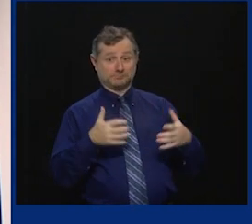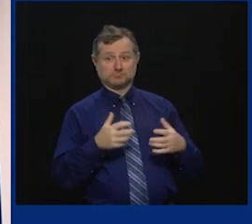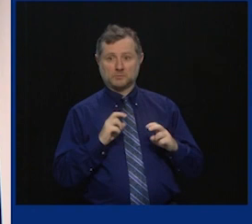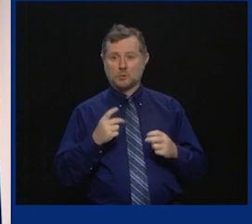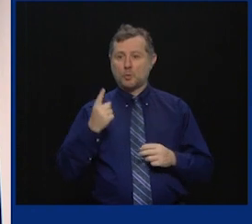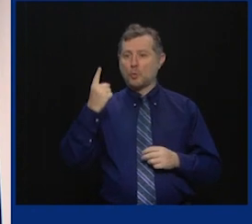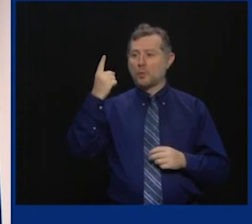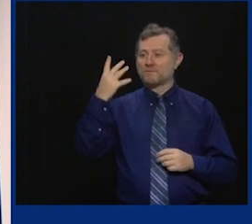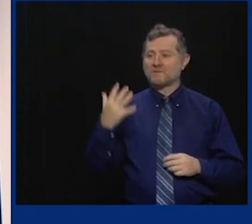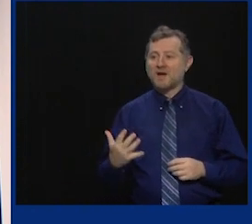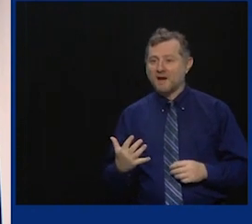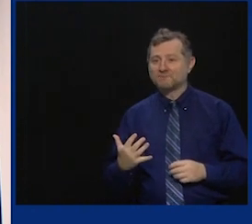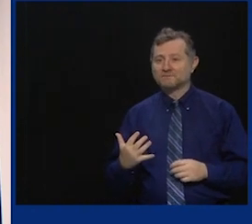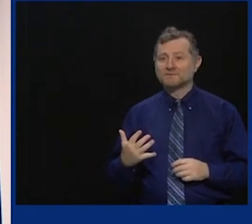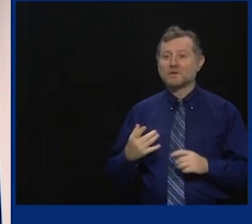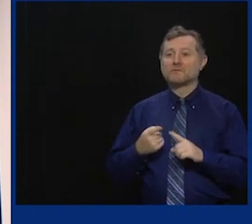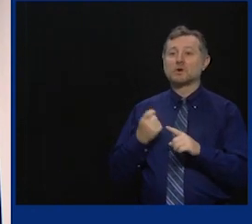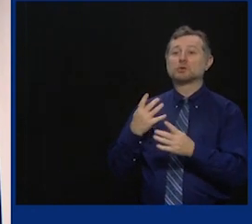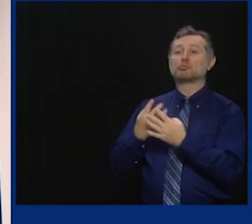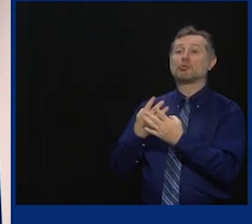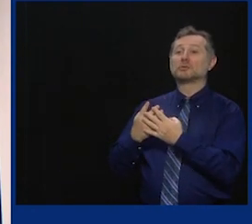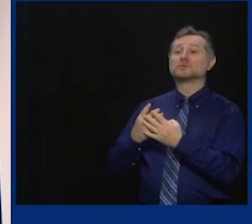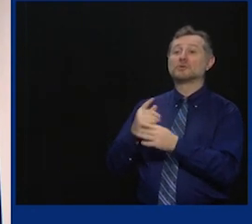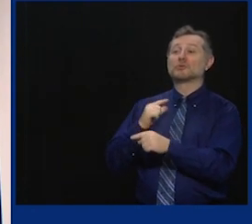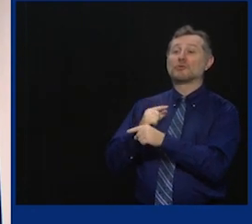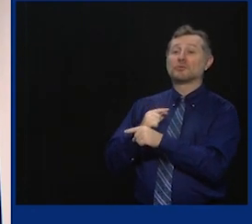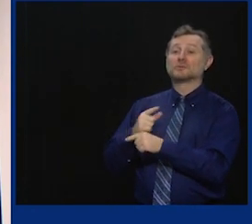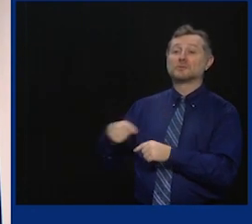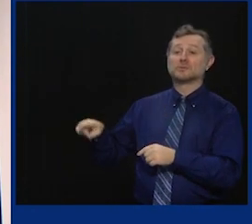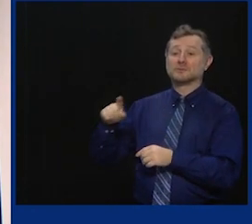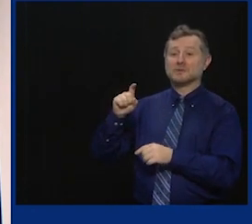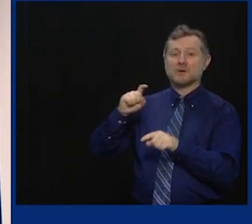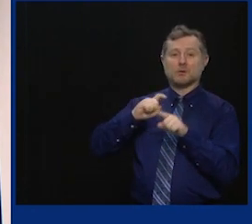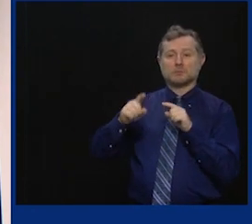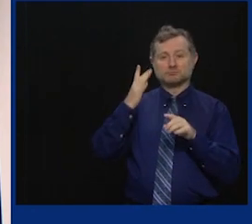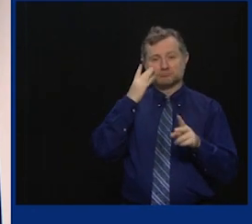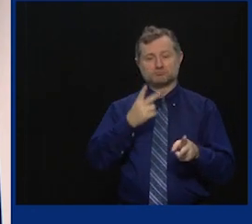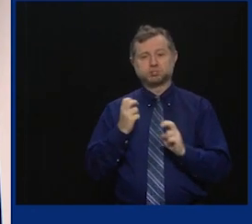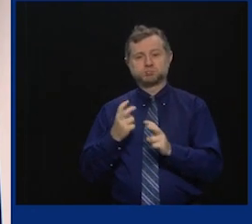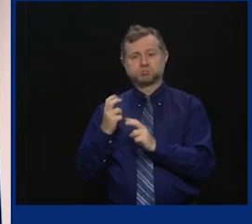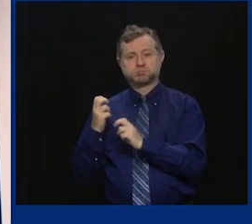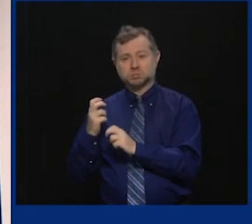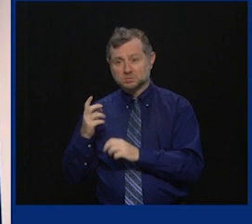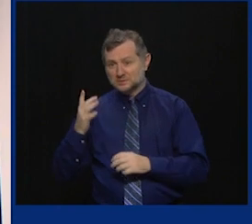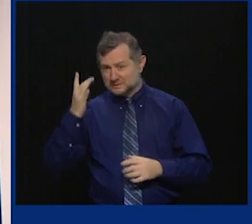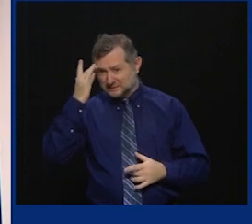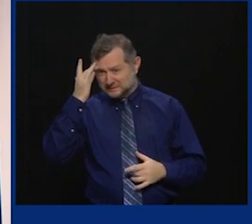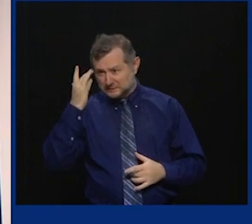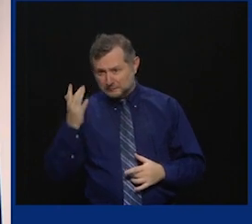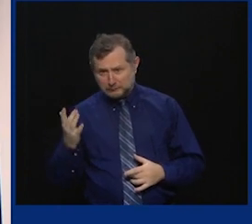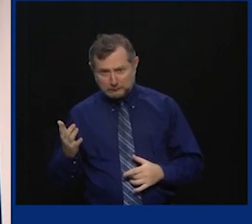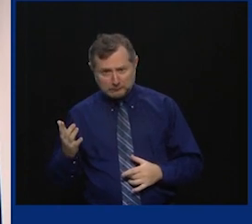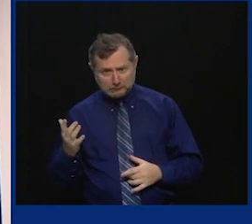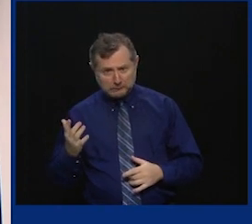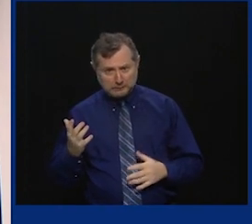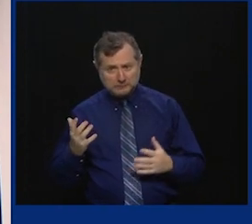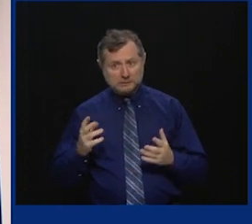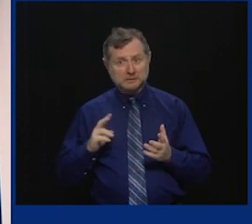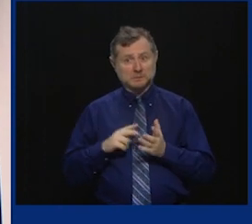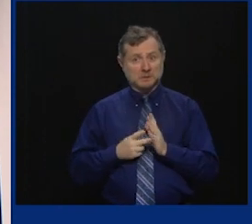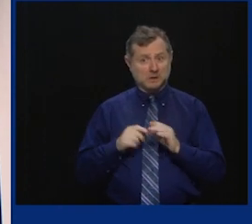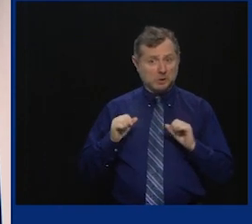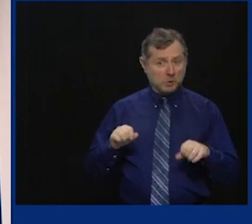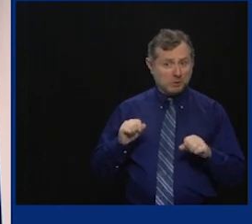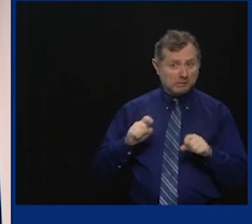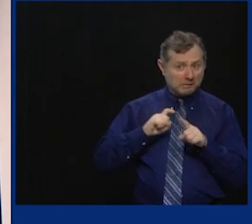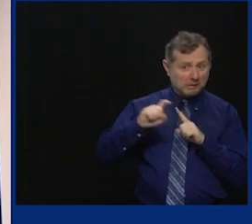in sick one day. Should the state get involved and possibly even go so far as to call the National Guard? We've examined